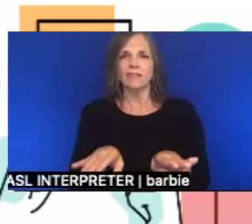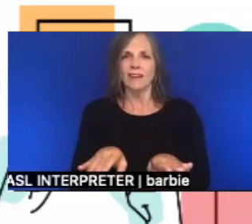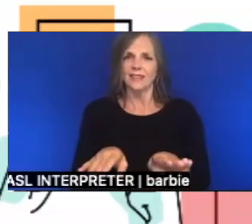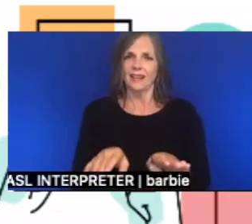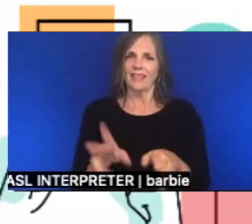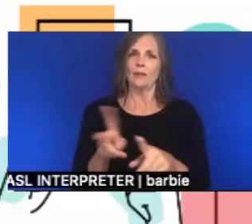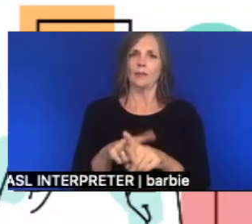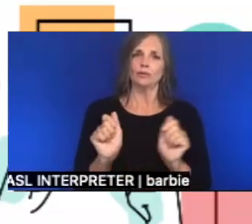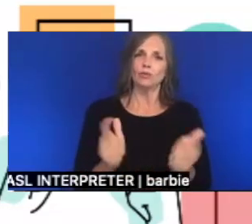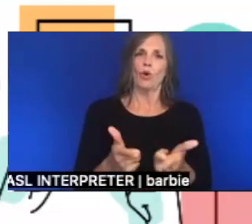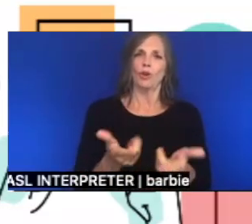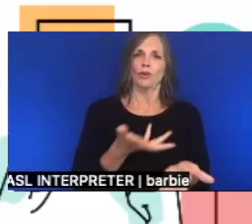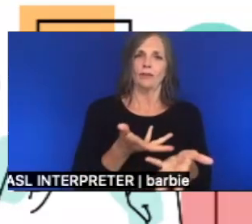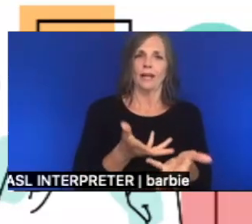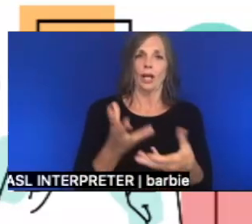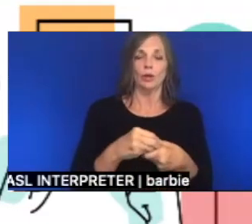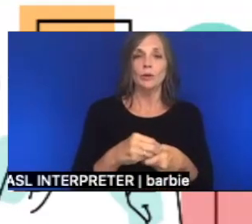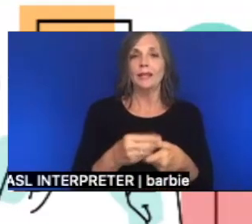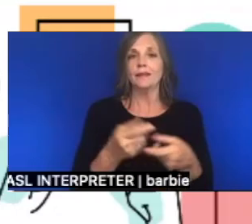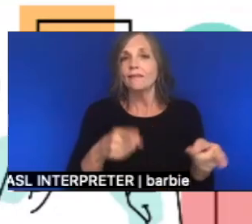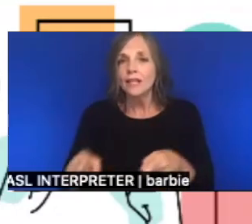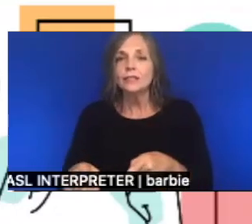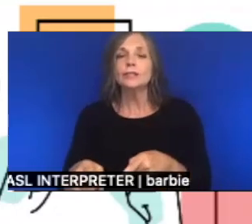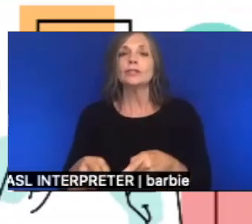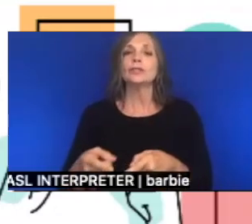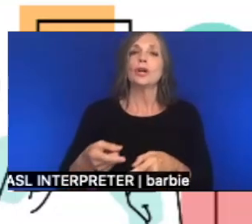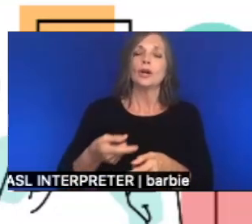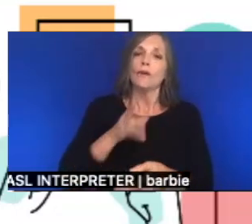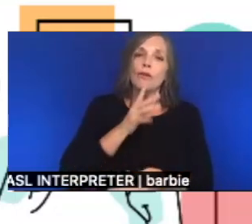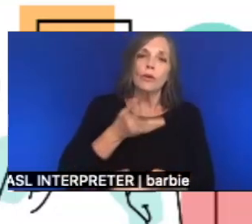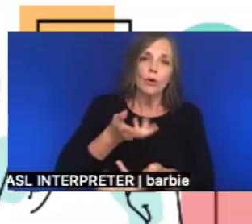you want to see what the code of conduct is about, you can visit our website,